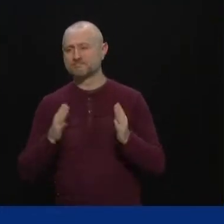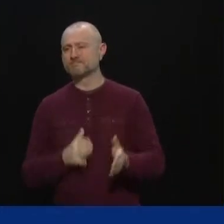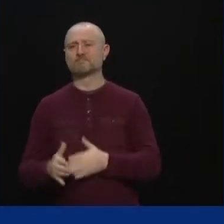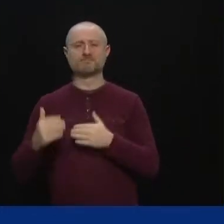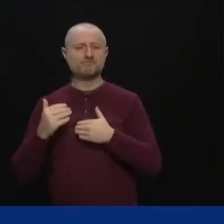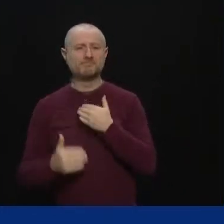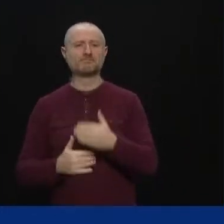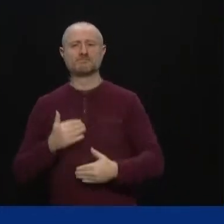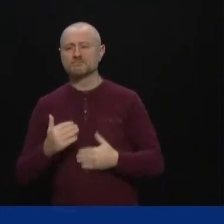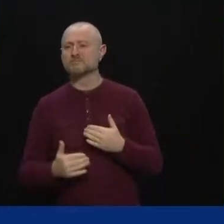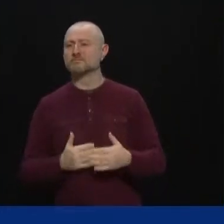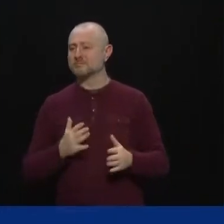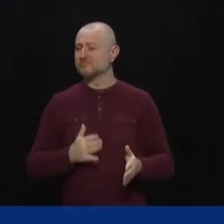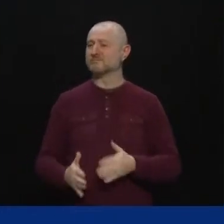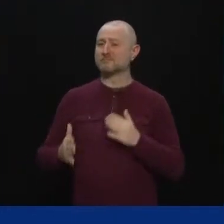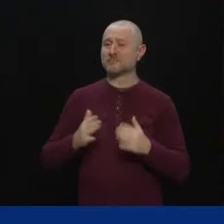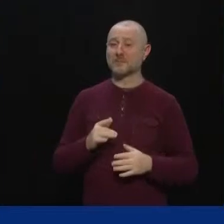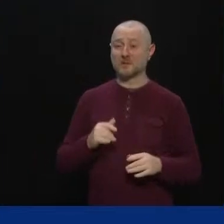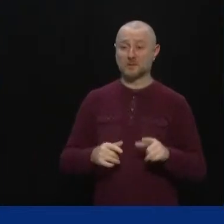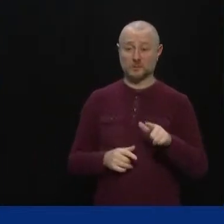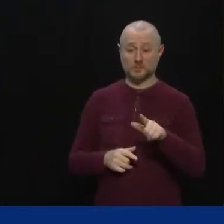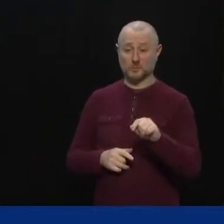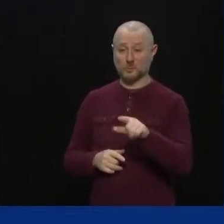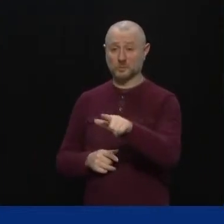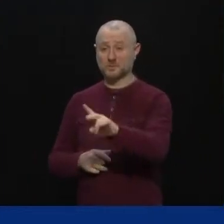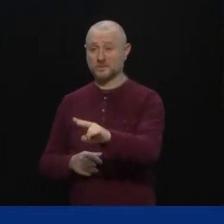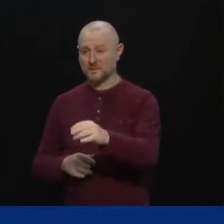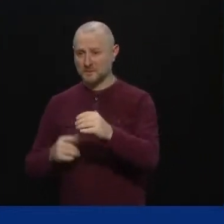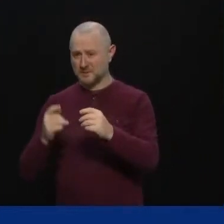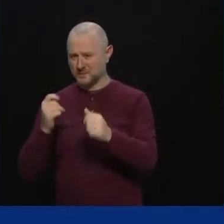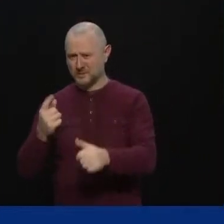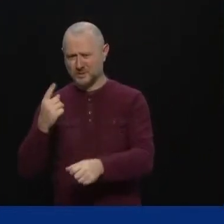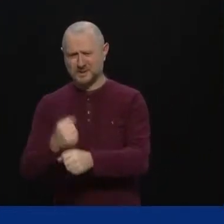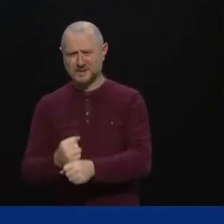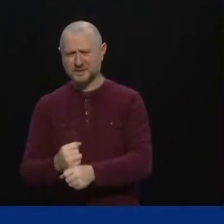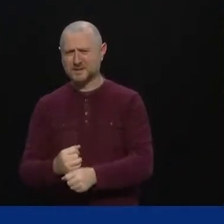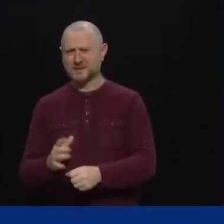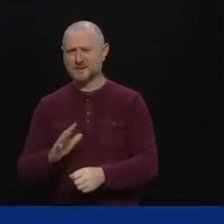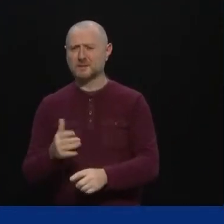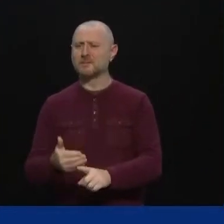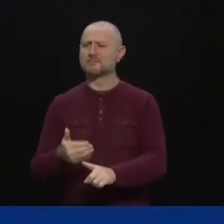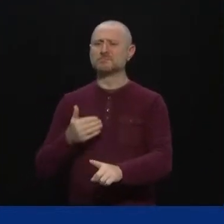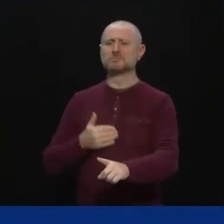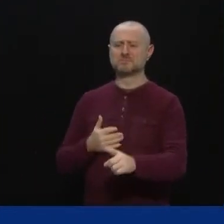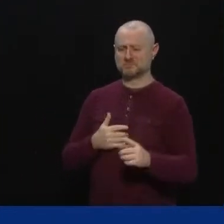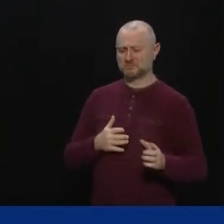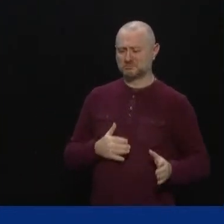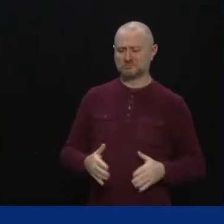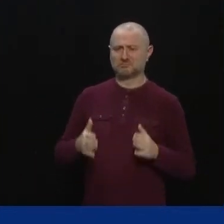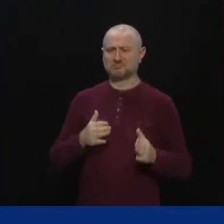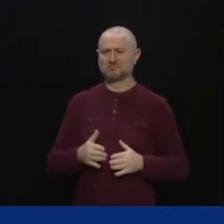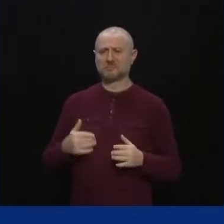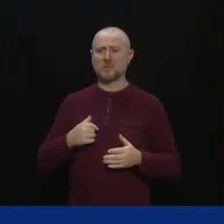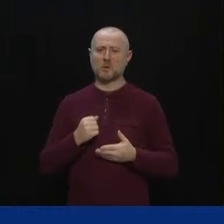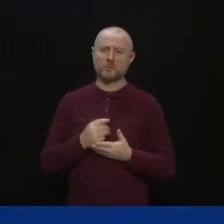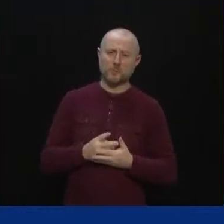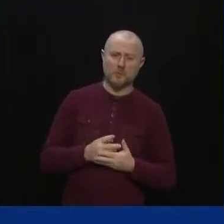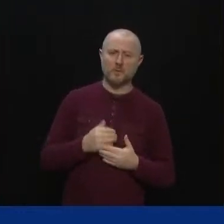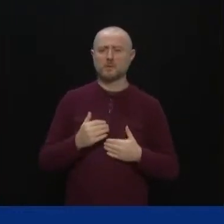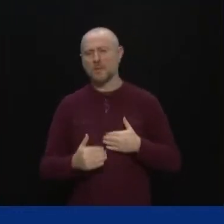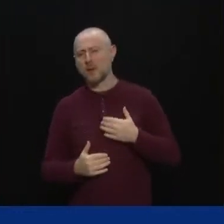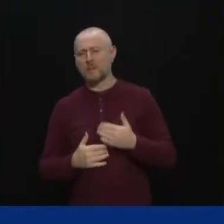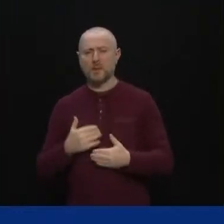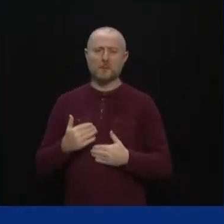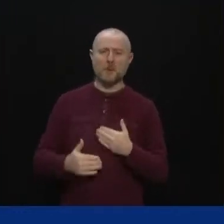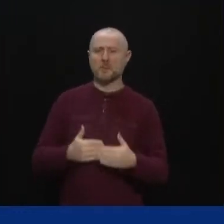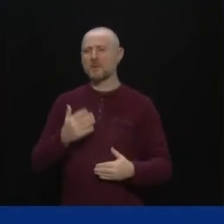building in 2027 like that. It takes years of planning and getting site approvals and reviews. So in order to make sure we get